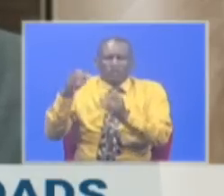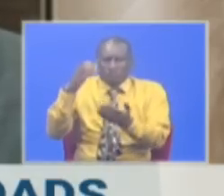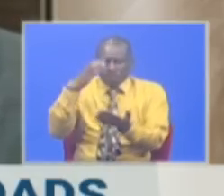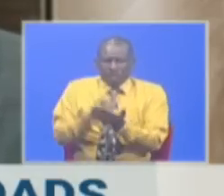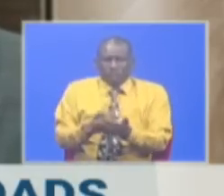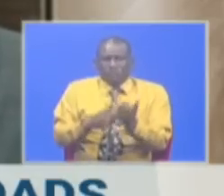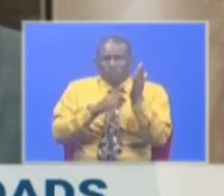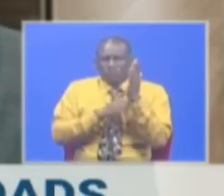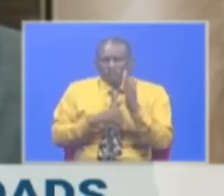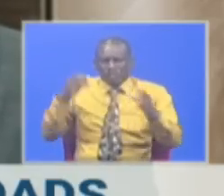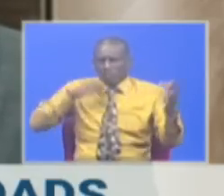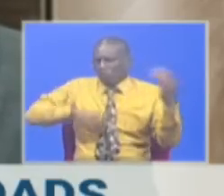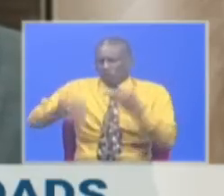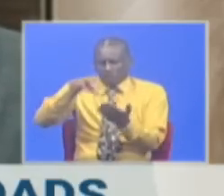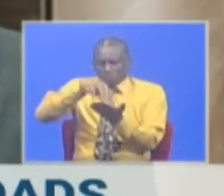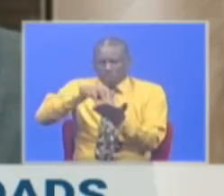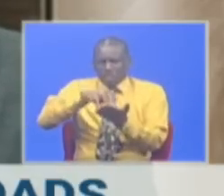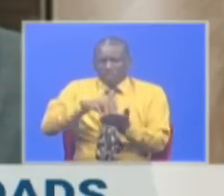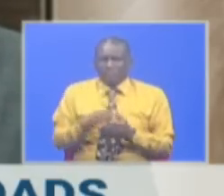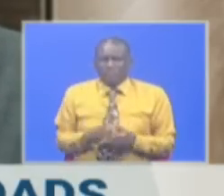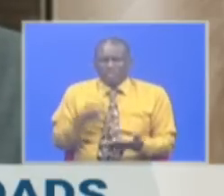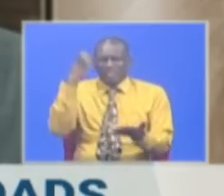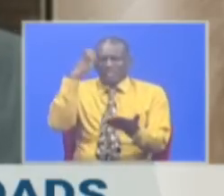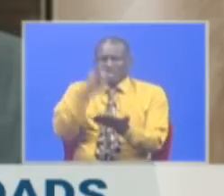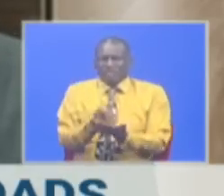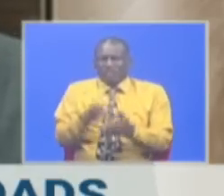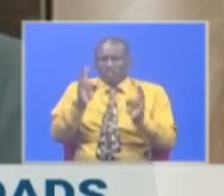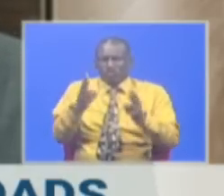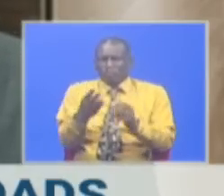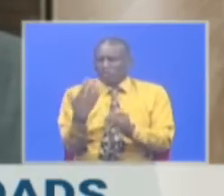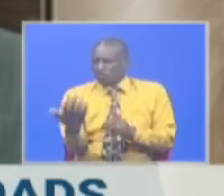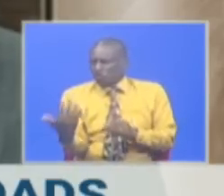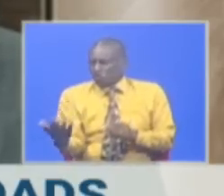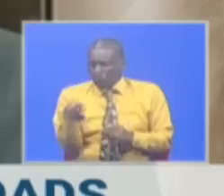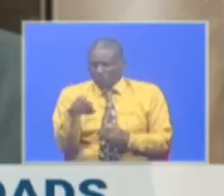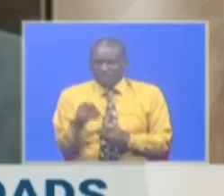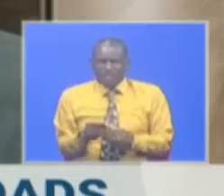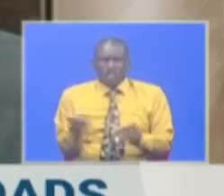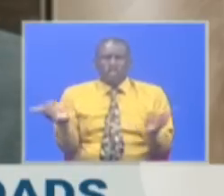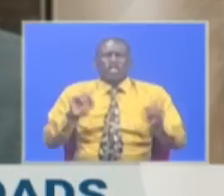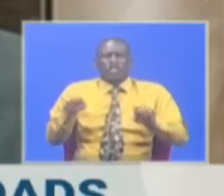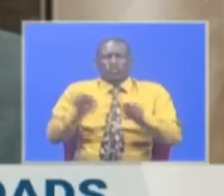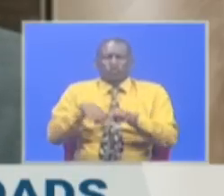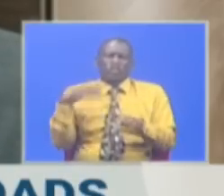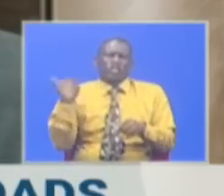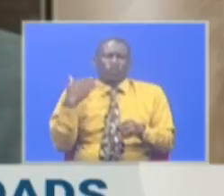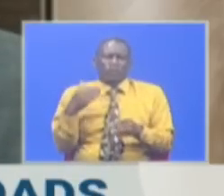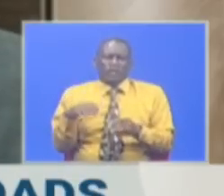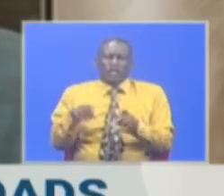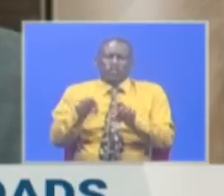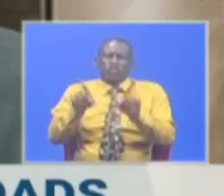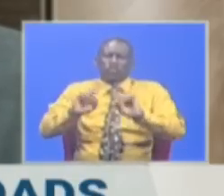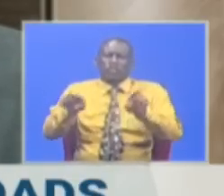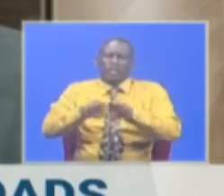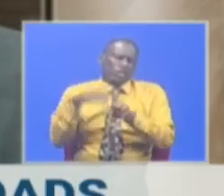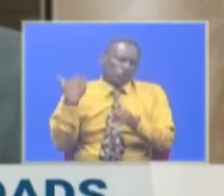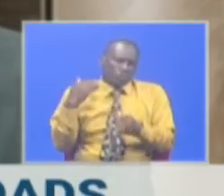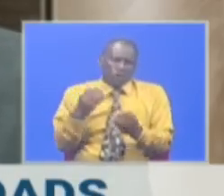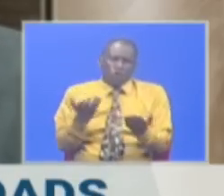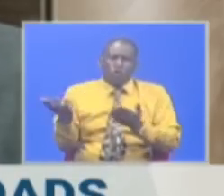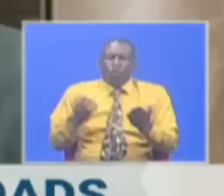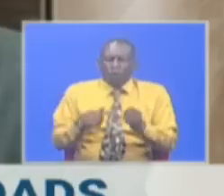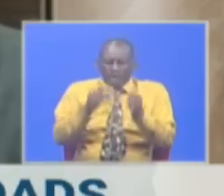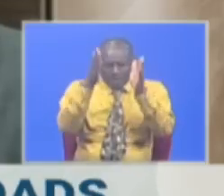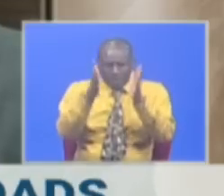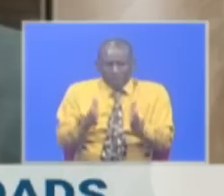corruption cases, the evidence is usually documentary. It's not like robbery, for example, where somebody